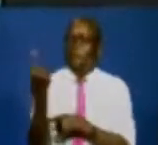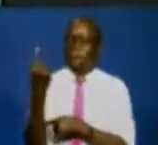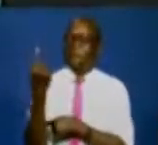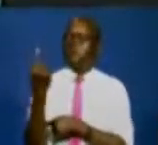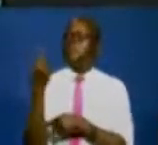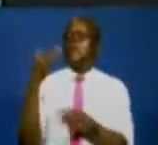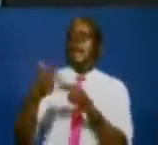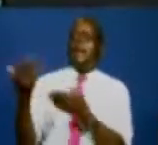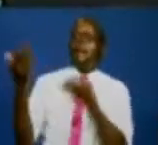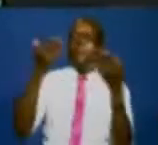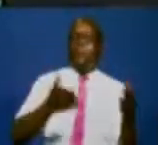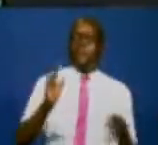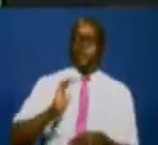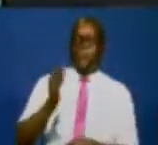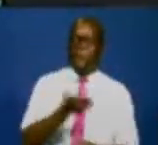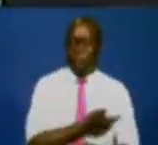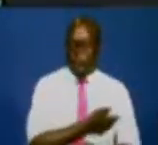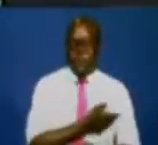to the committee.